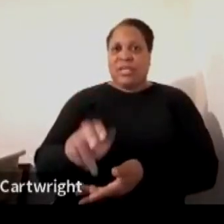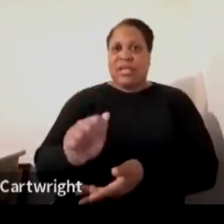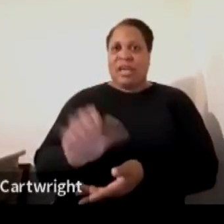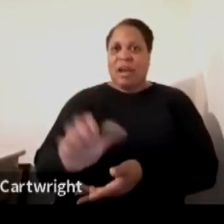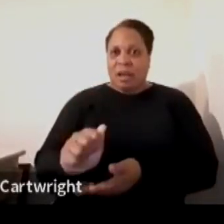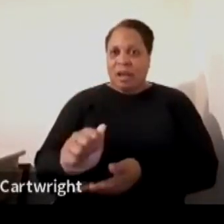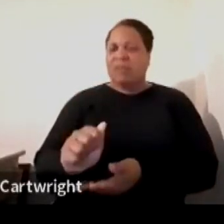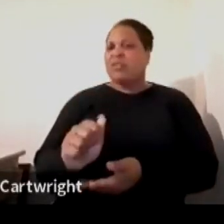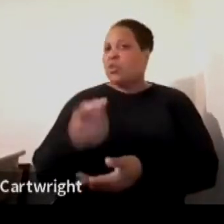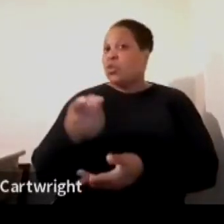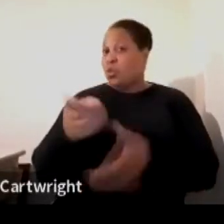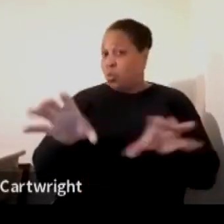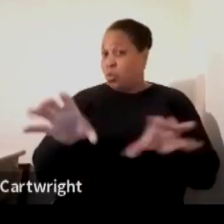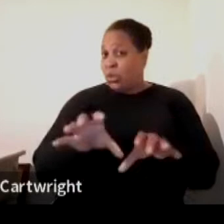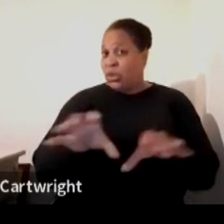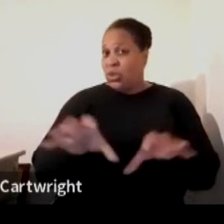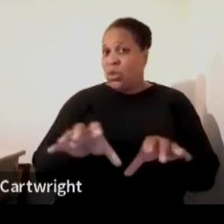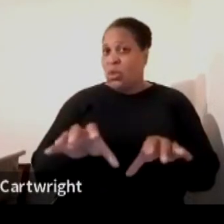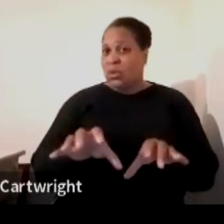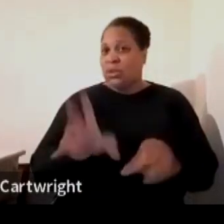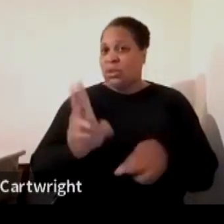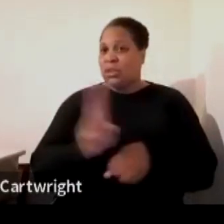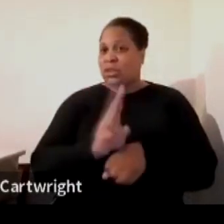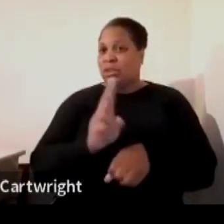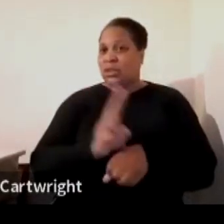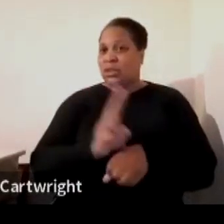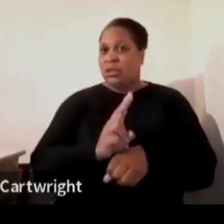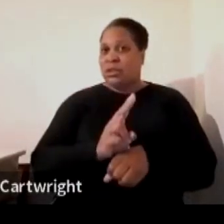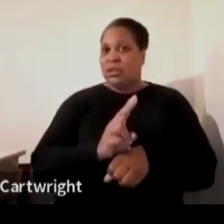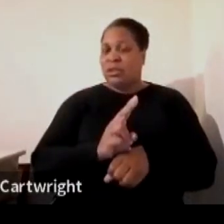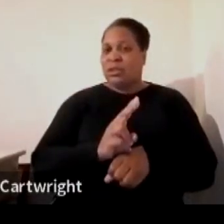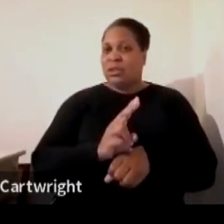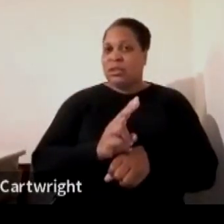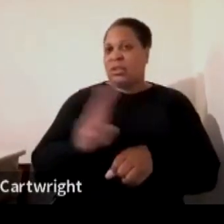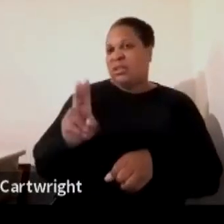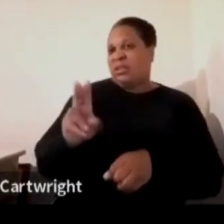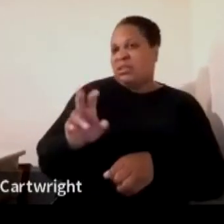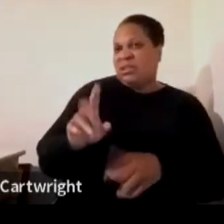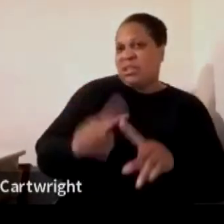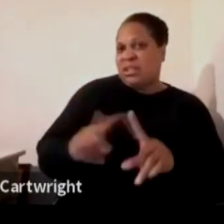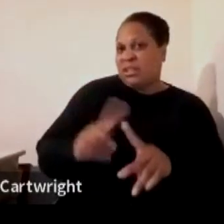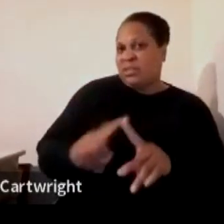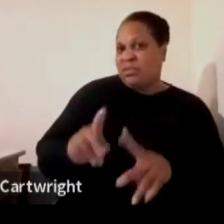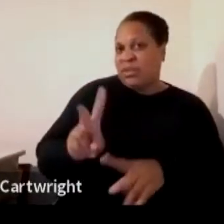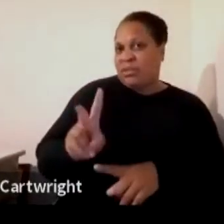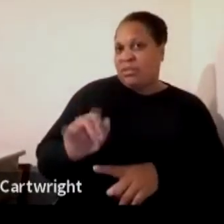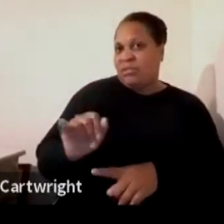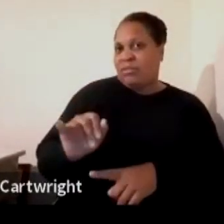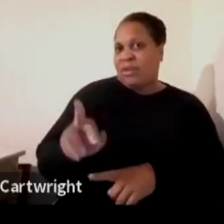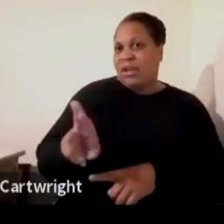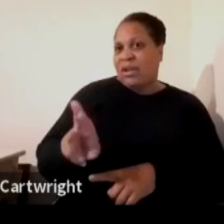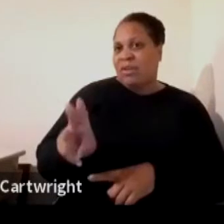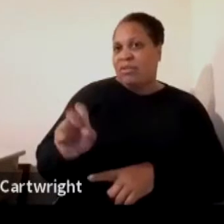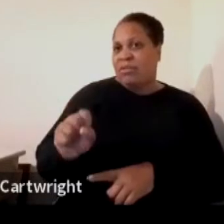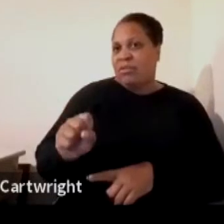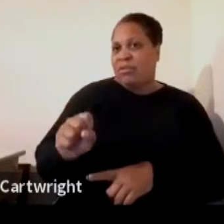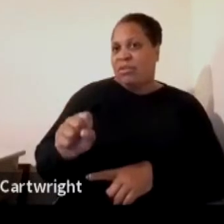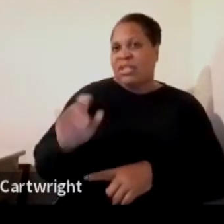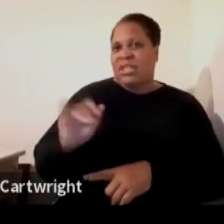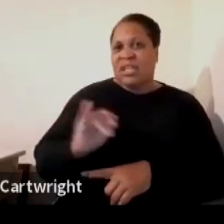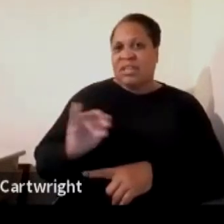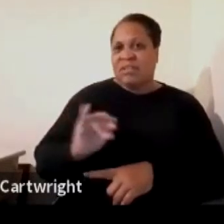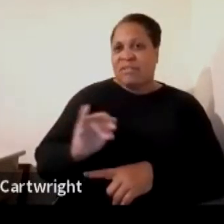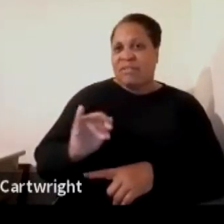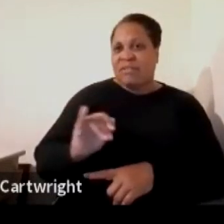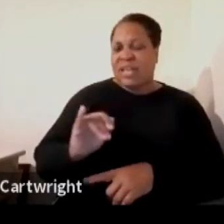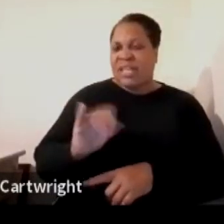does, it uses an adenovirus that infects chimps normally, so it's not a human virus,